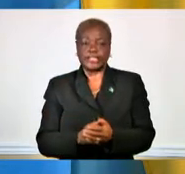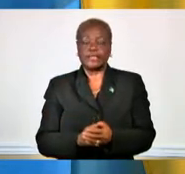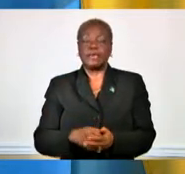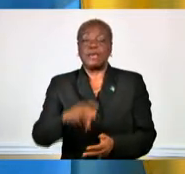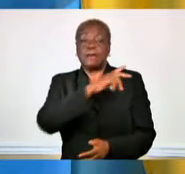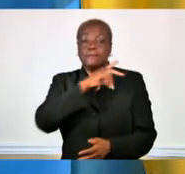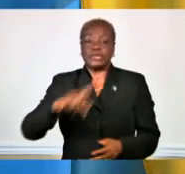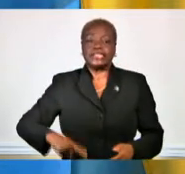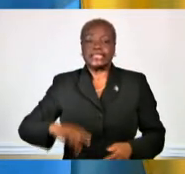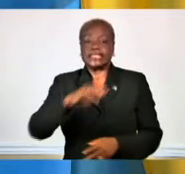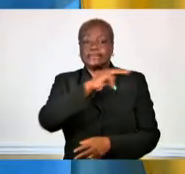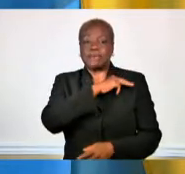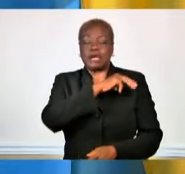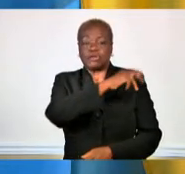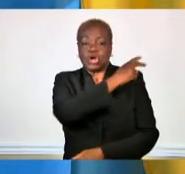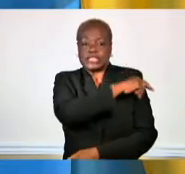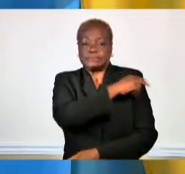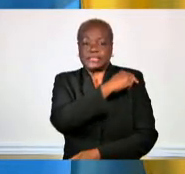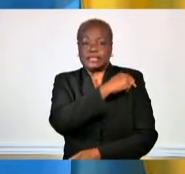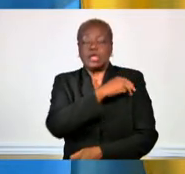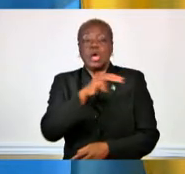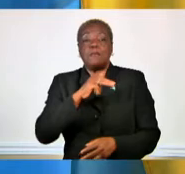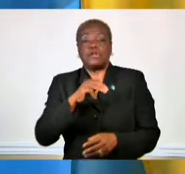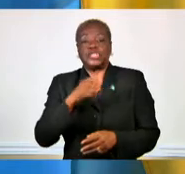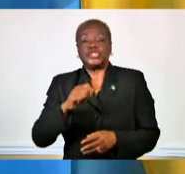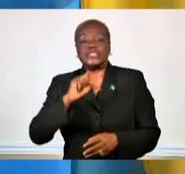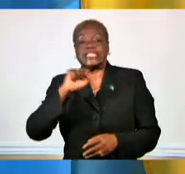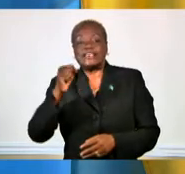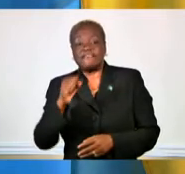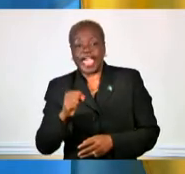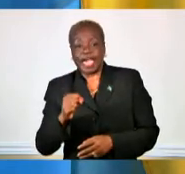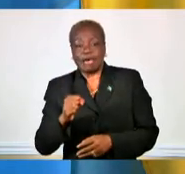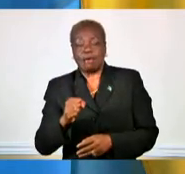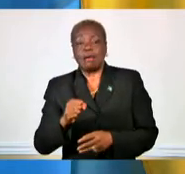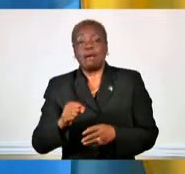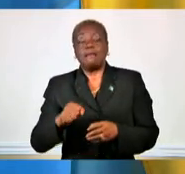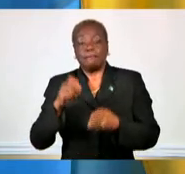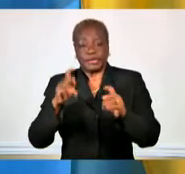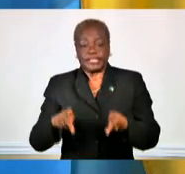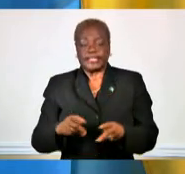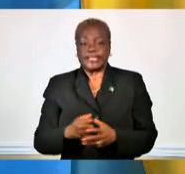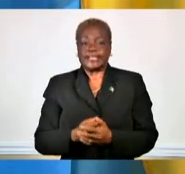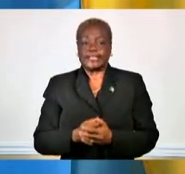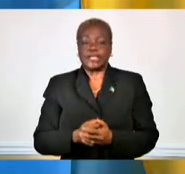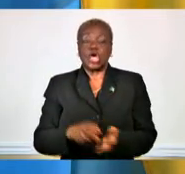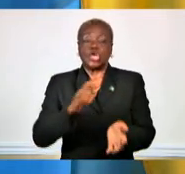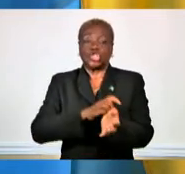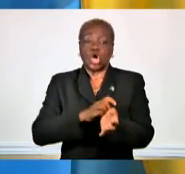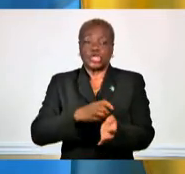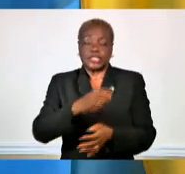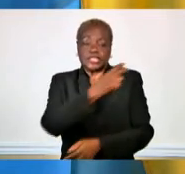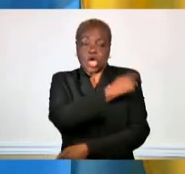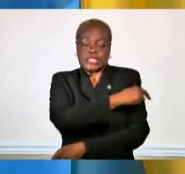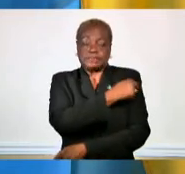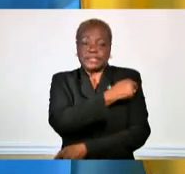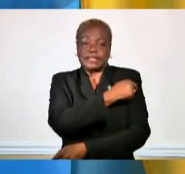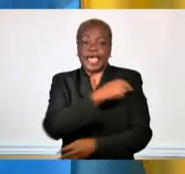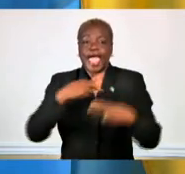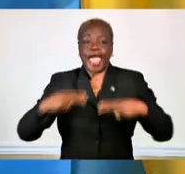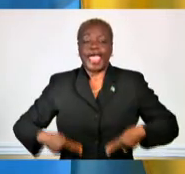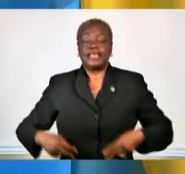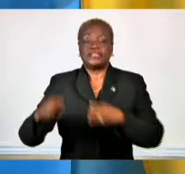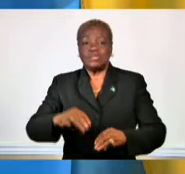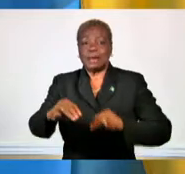Princess Margaret Hospital, moderate to severe presentations; Doctors Hospital Health